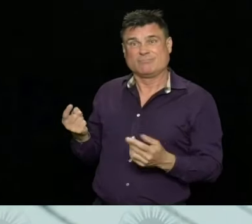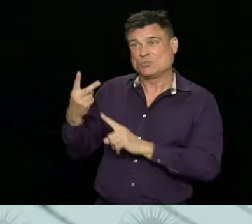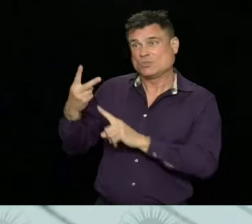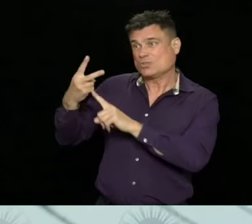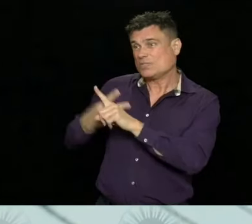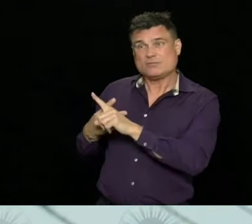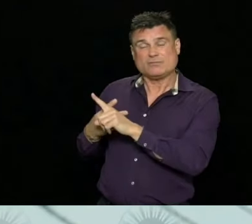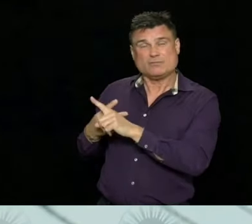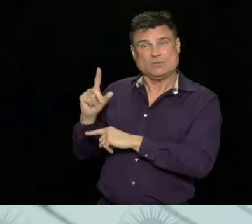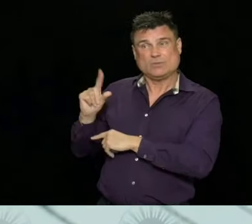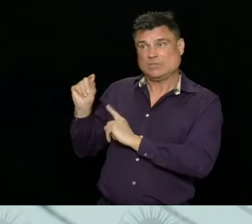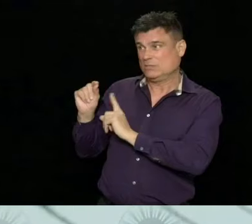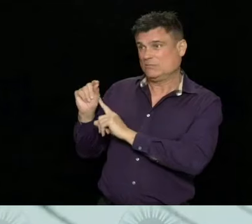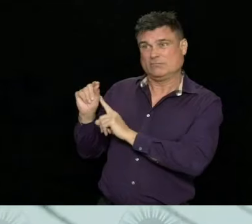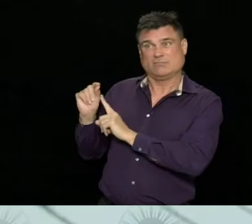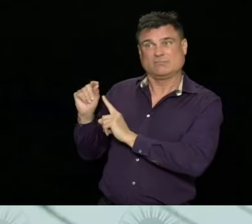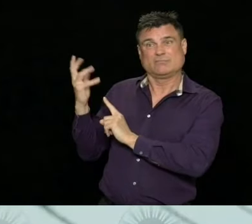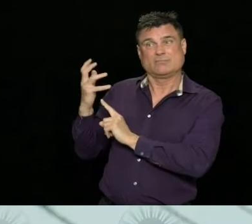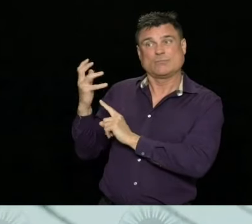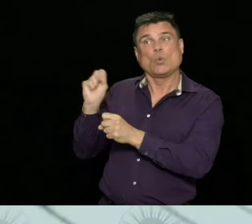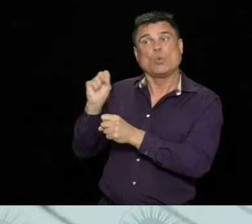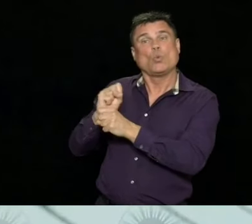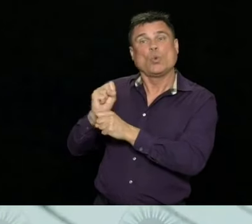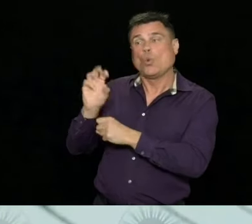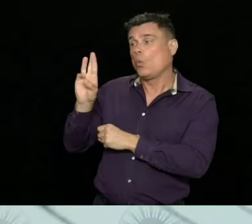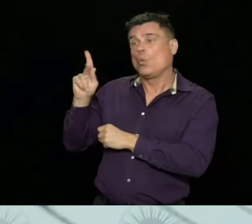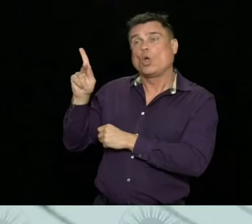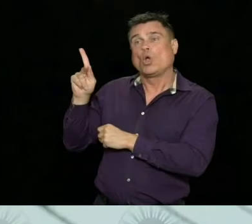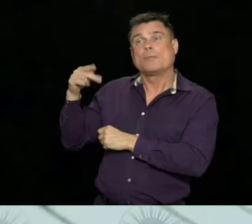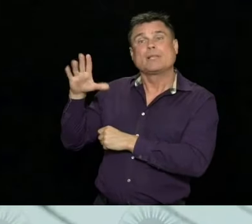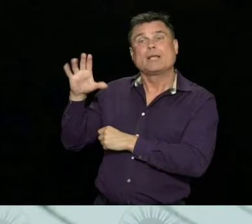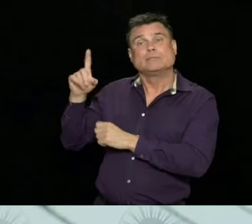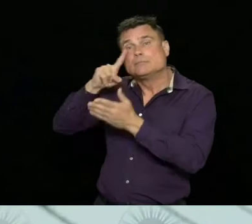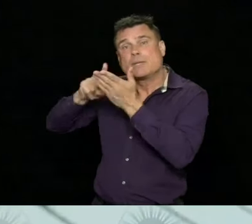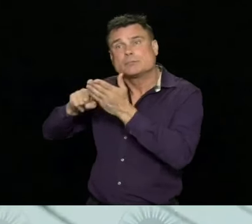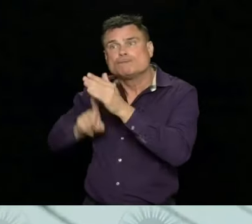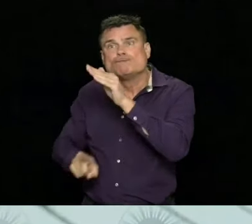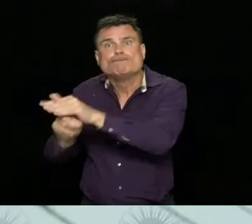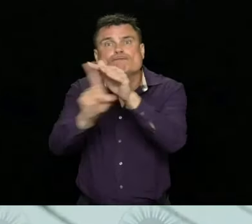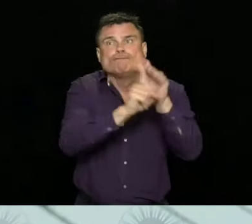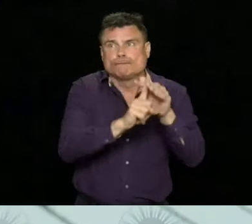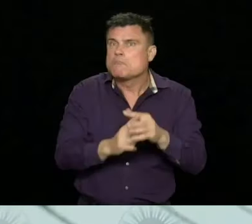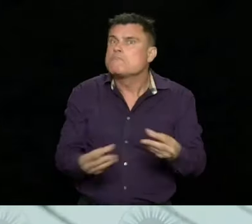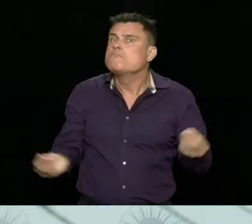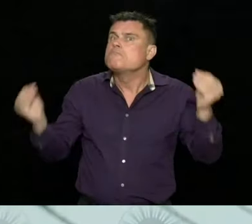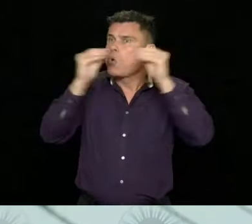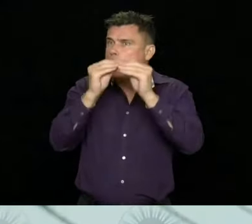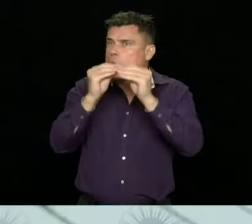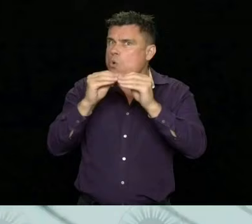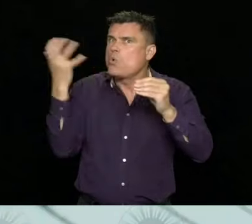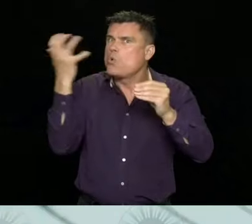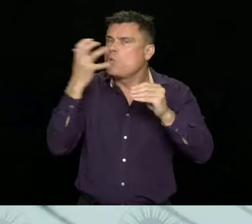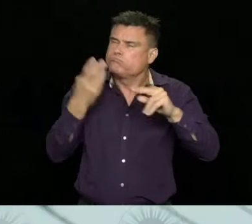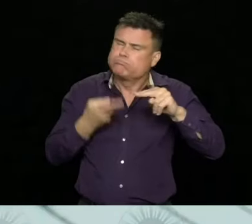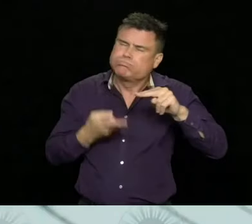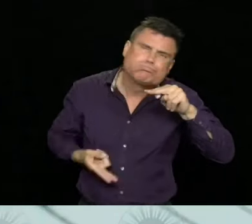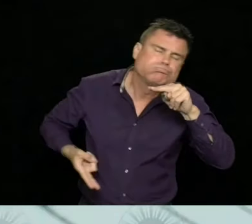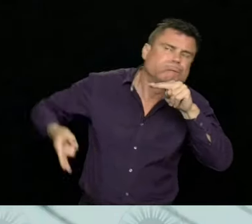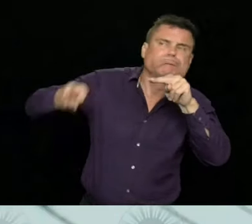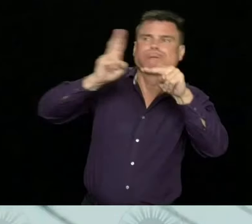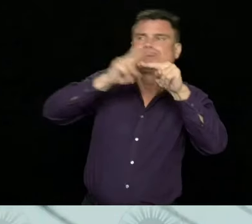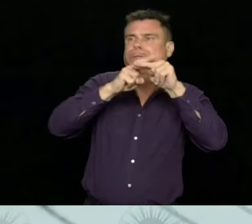increased by about 51%, from 10,000 all inspections last year